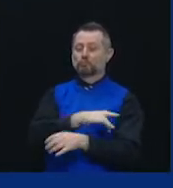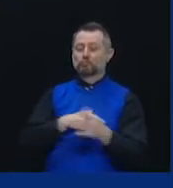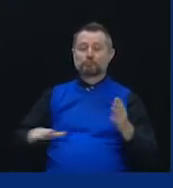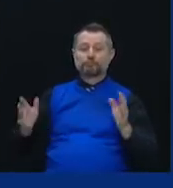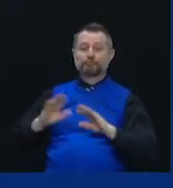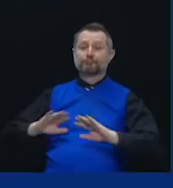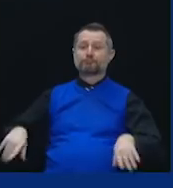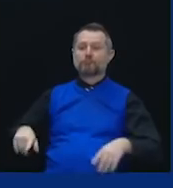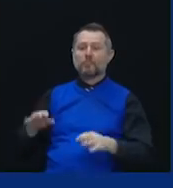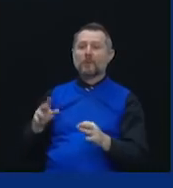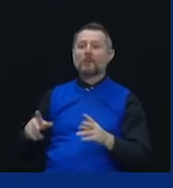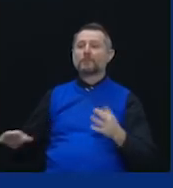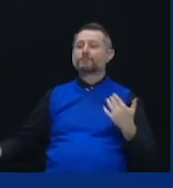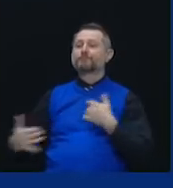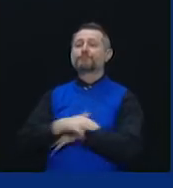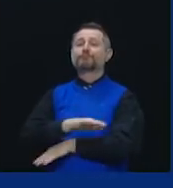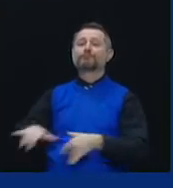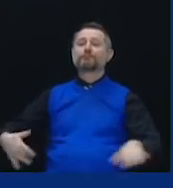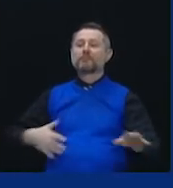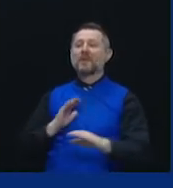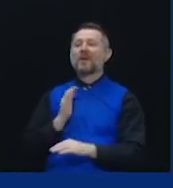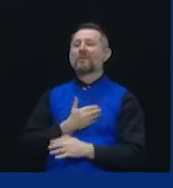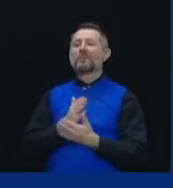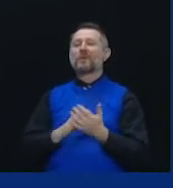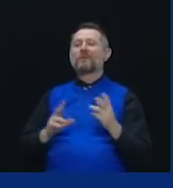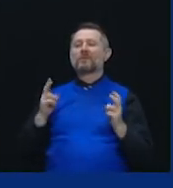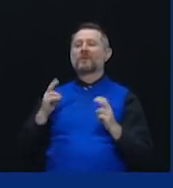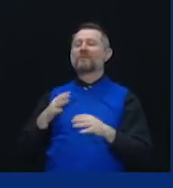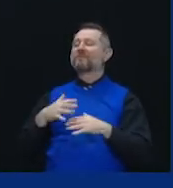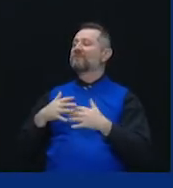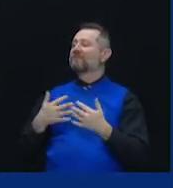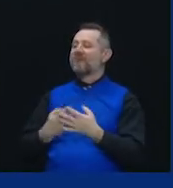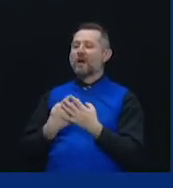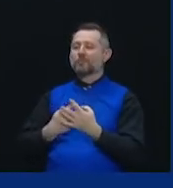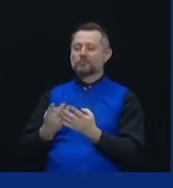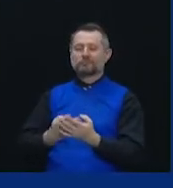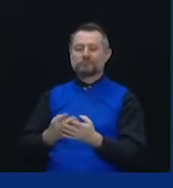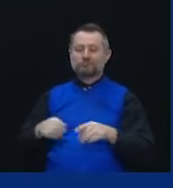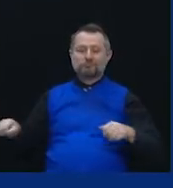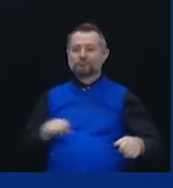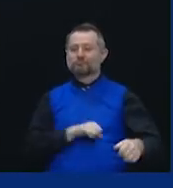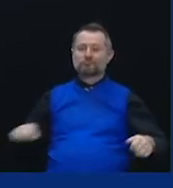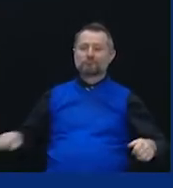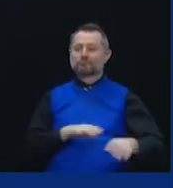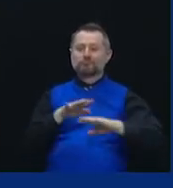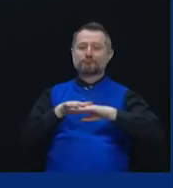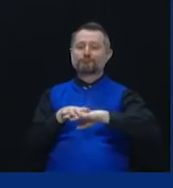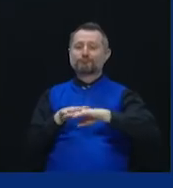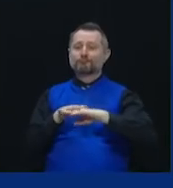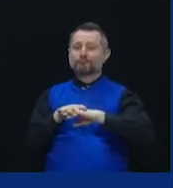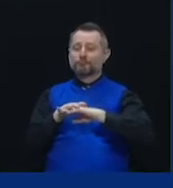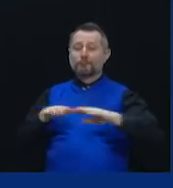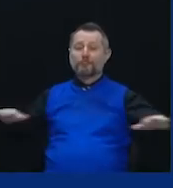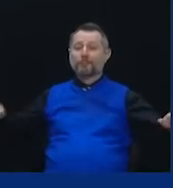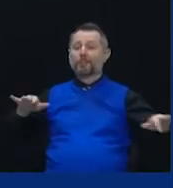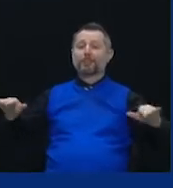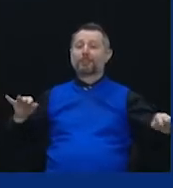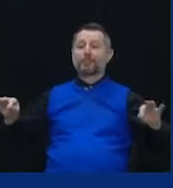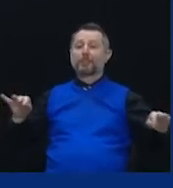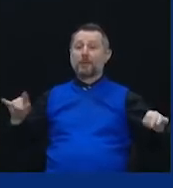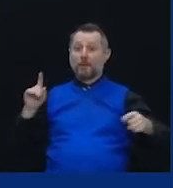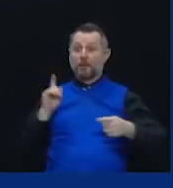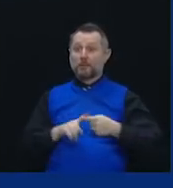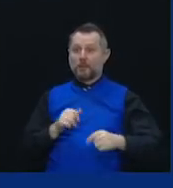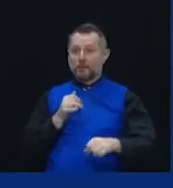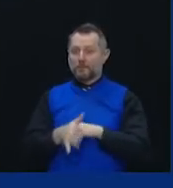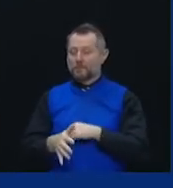the fabric of this state, but you didn't always notice them, right? But then the pandemic hit, and we recognized, as the governor